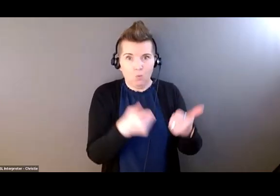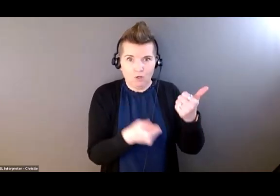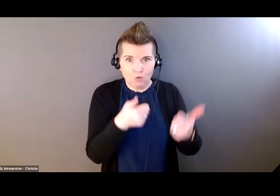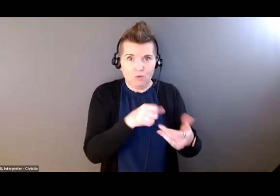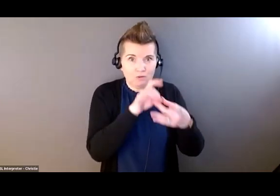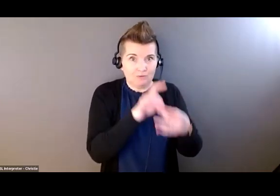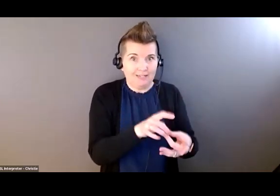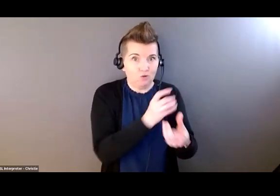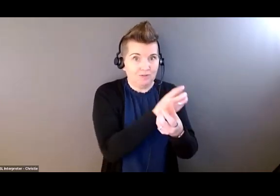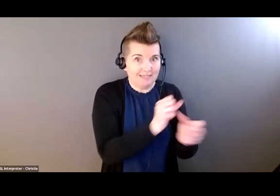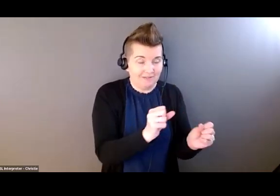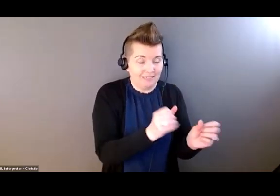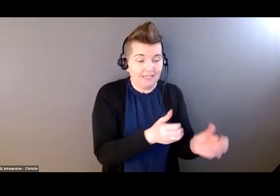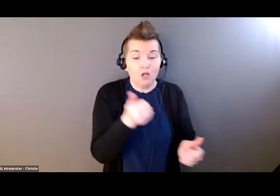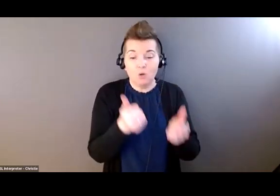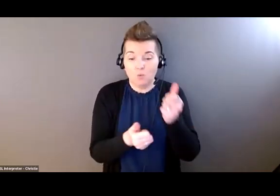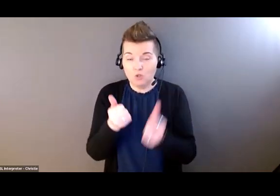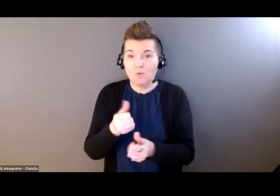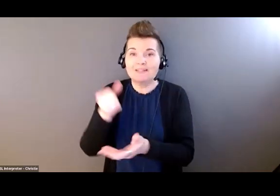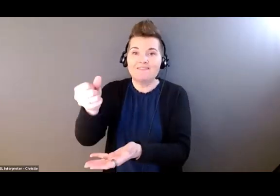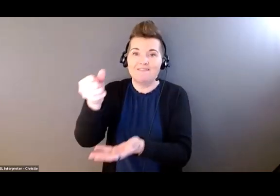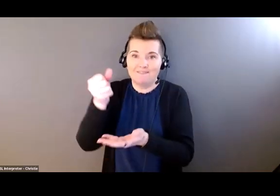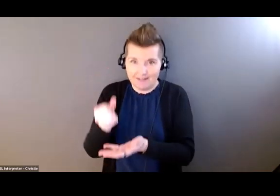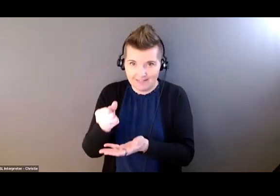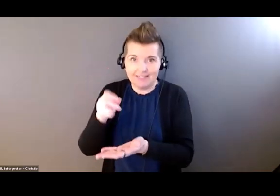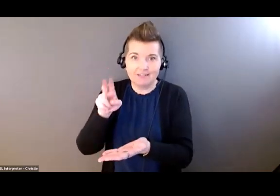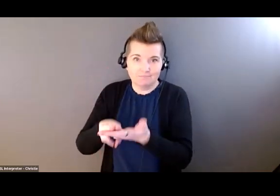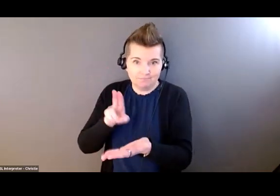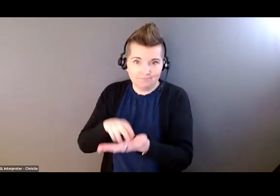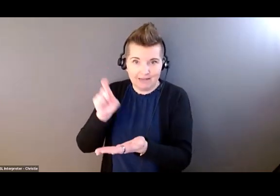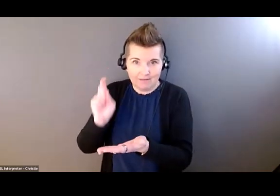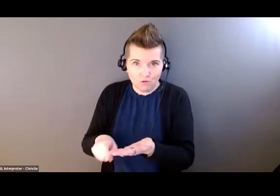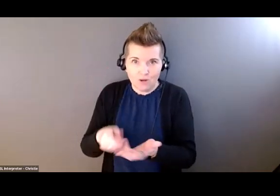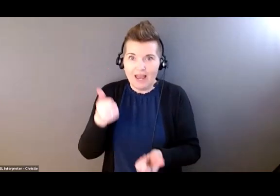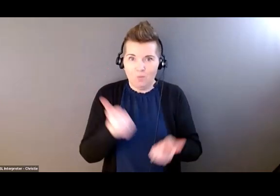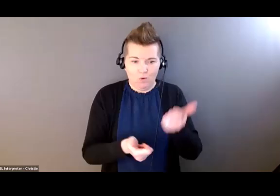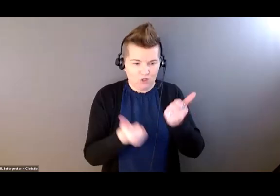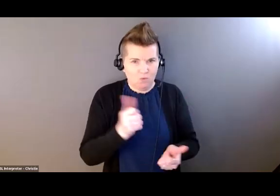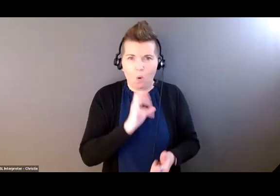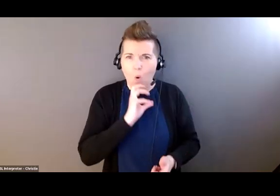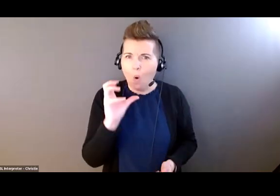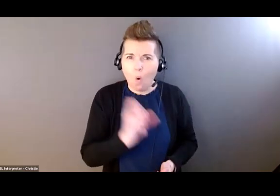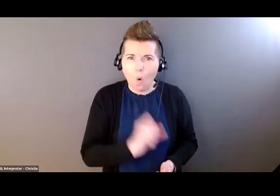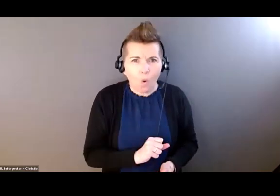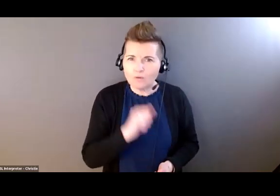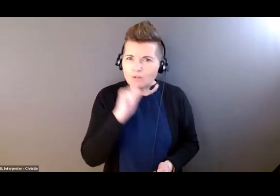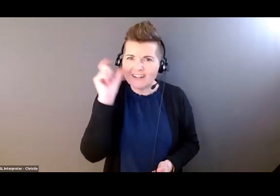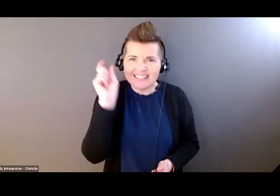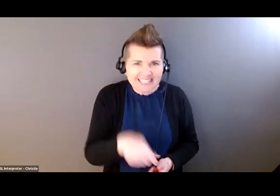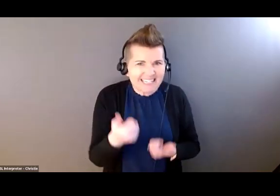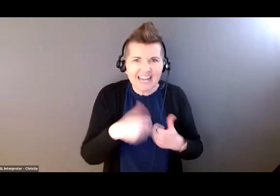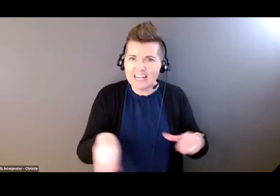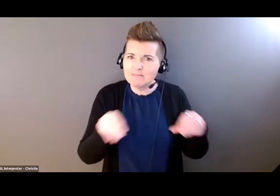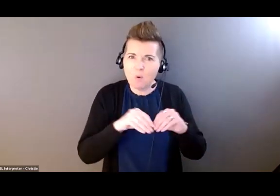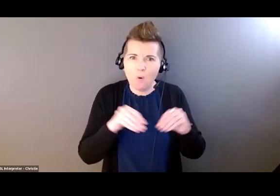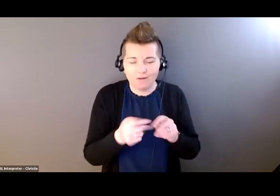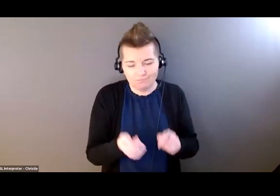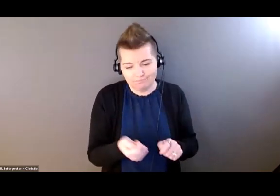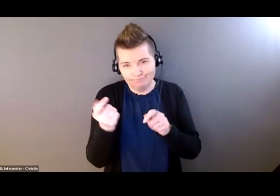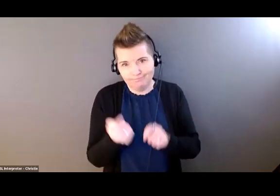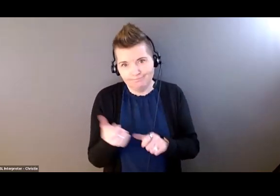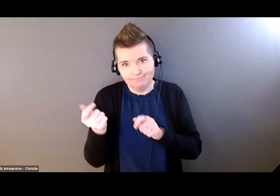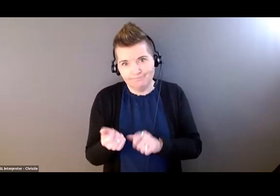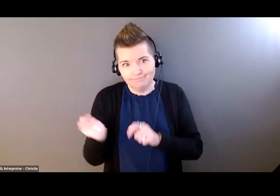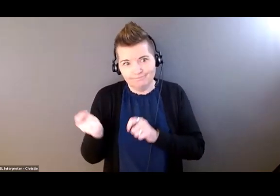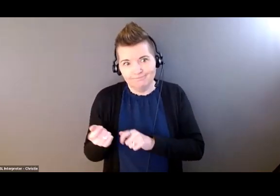do action plans. So we don't just get that information, we put it into action. So we make attempts at making sure that that is throughout